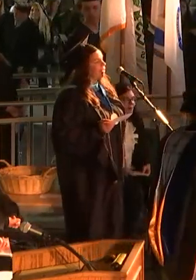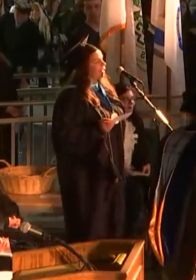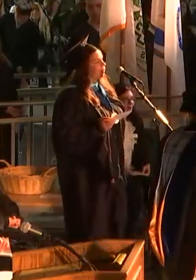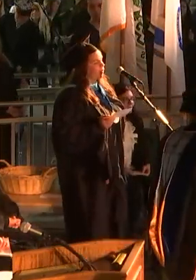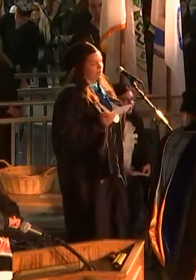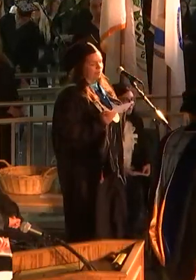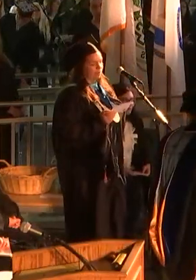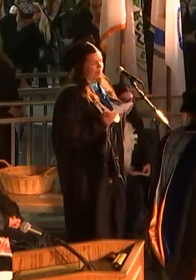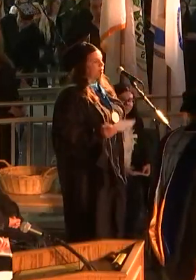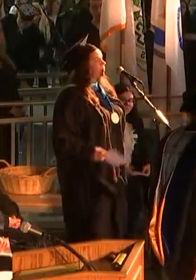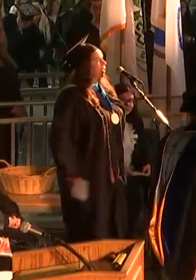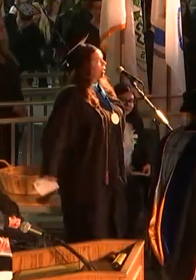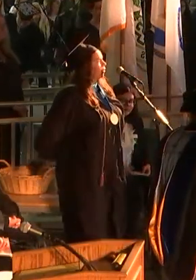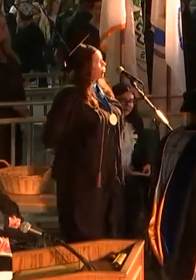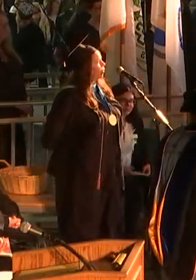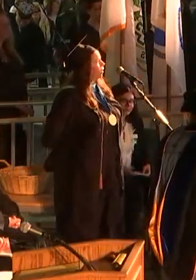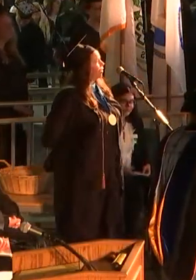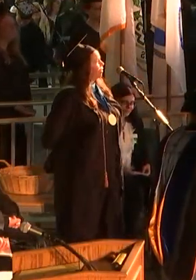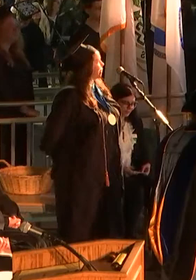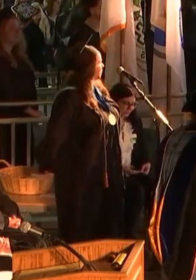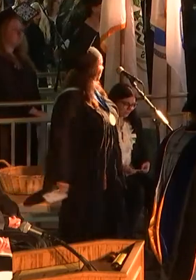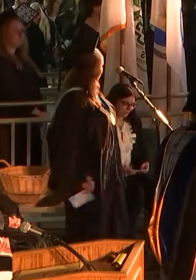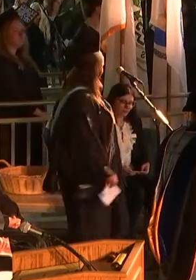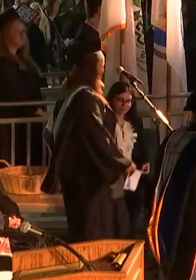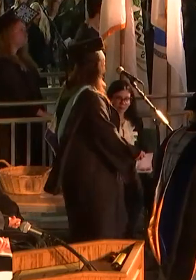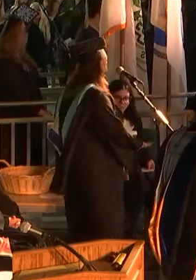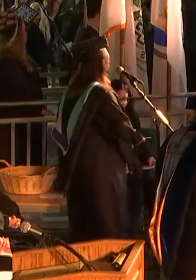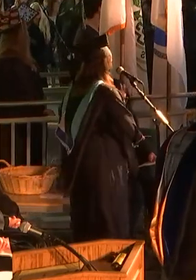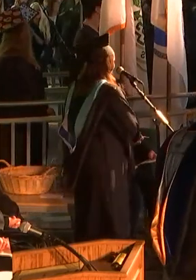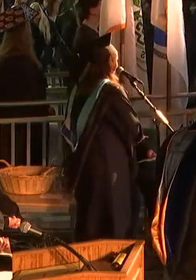Andrea M. Reeves, magna cum laude.